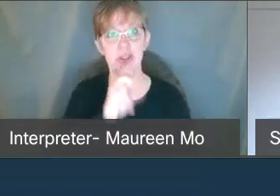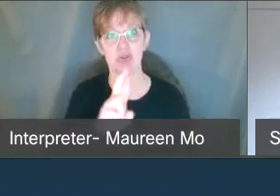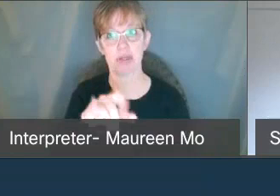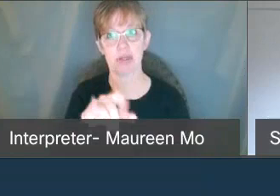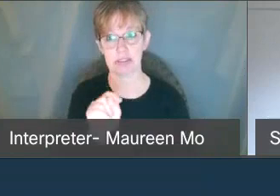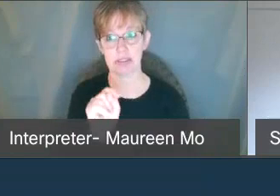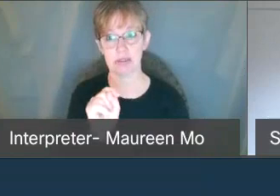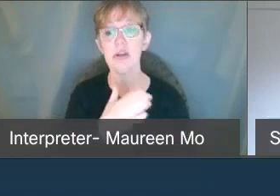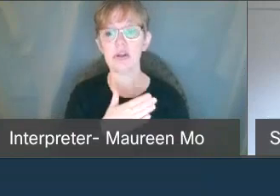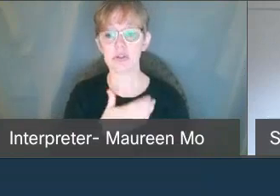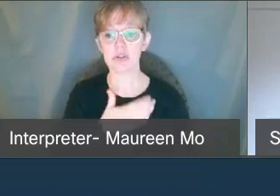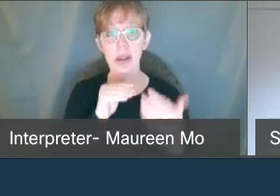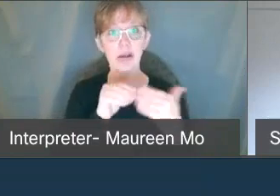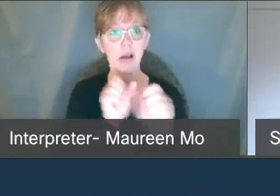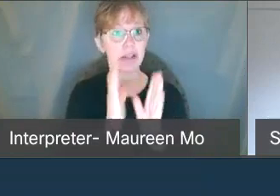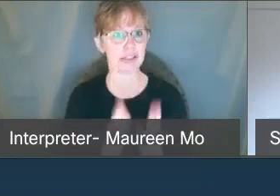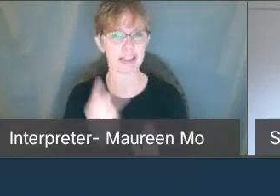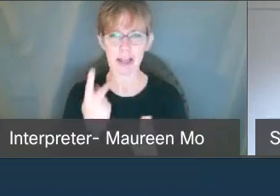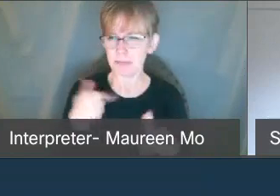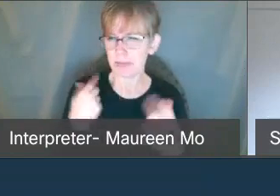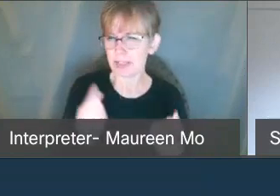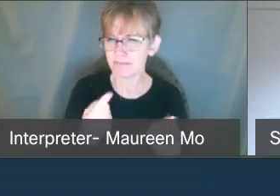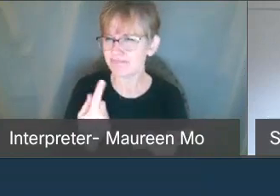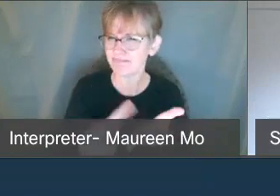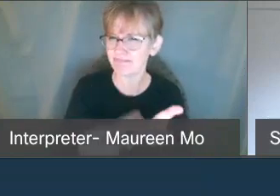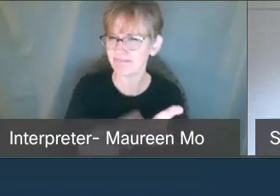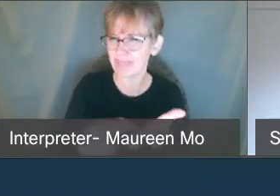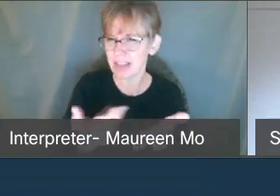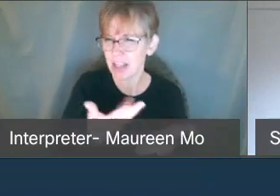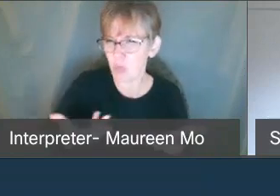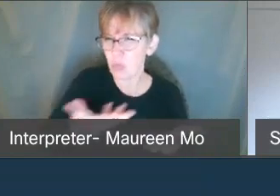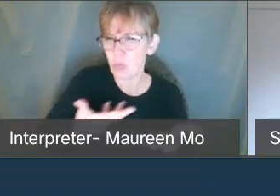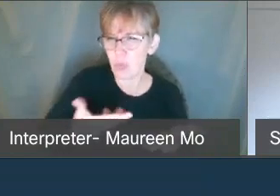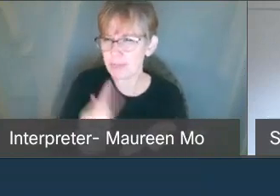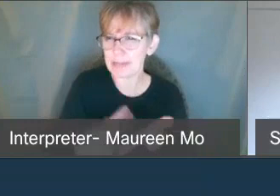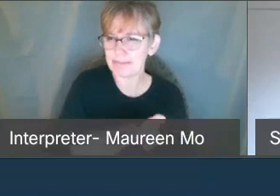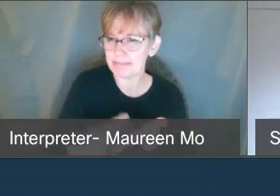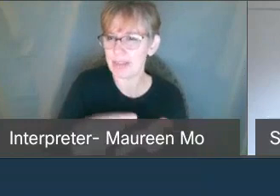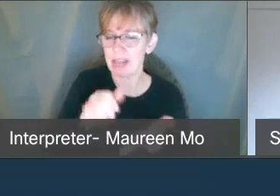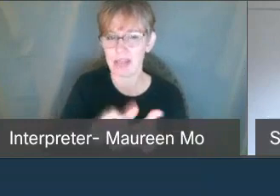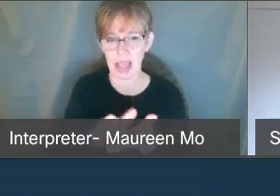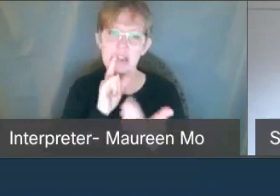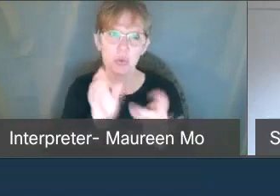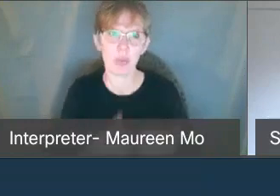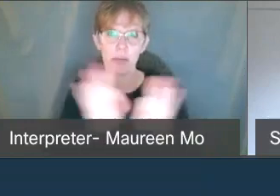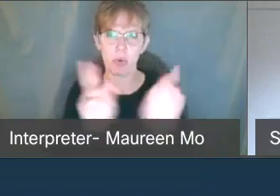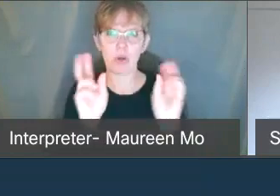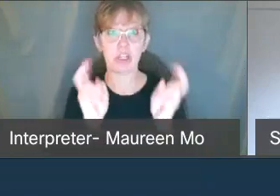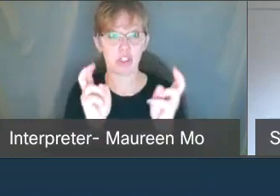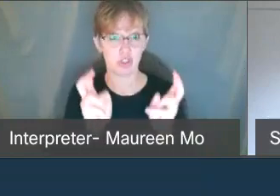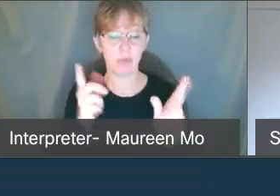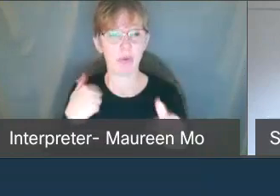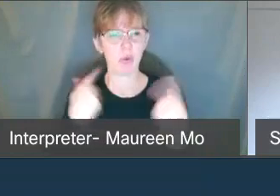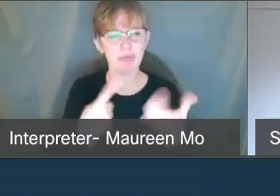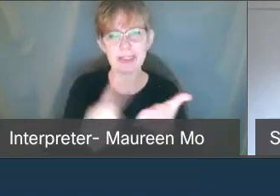about this, and it's an incredibly important issue, but we've been talking about it in a way that the